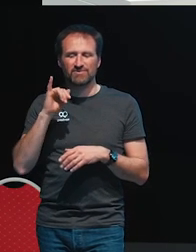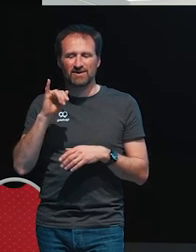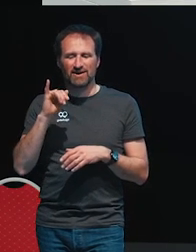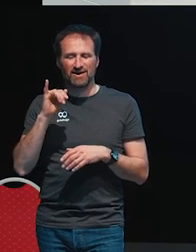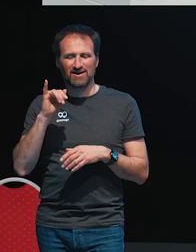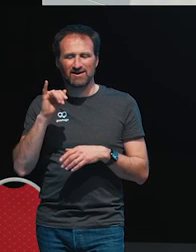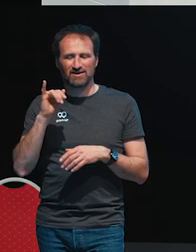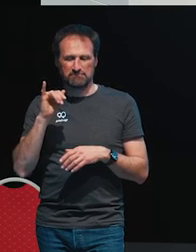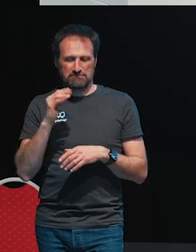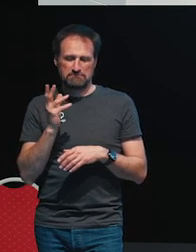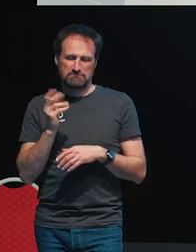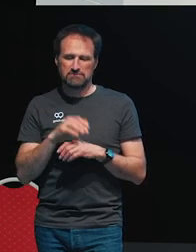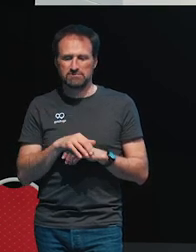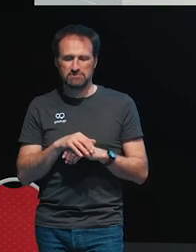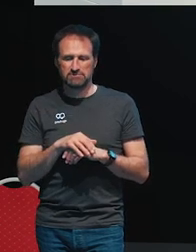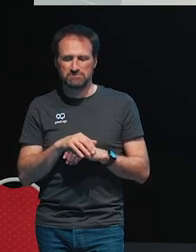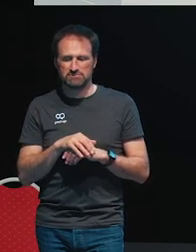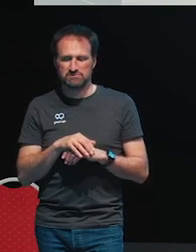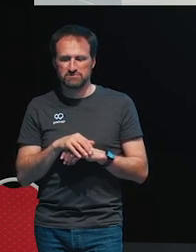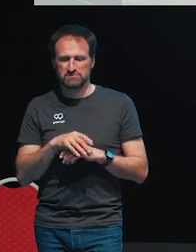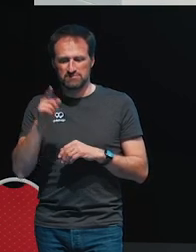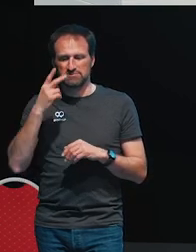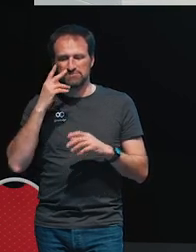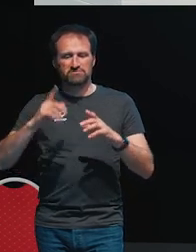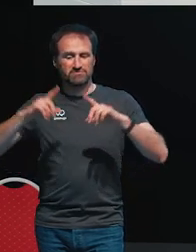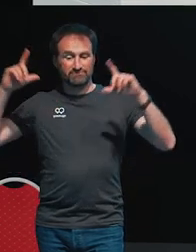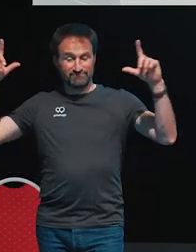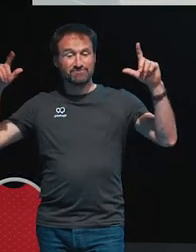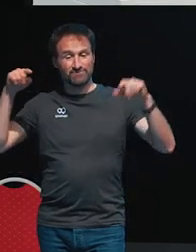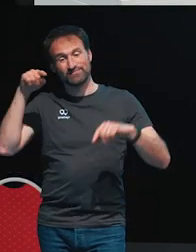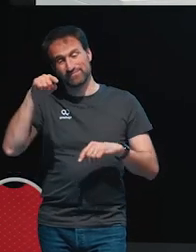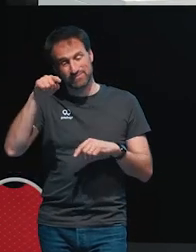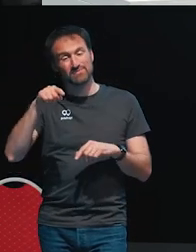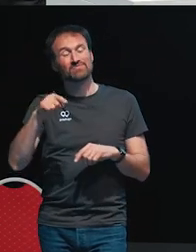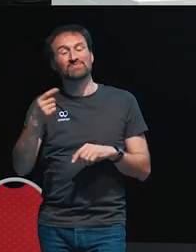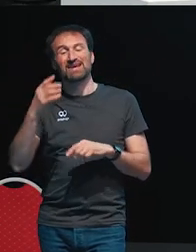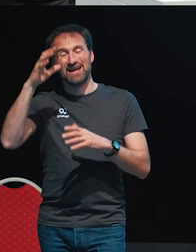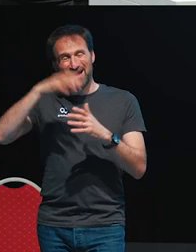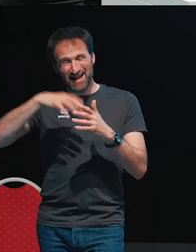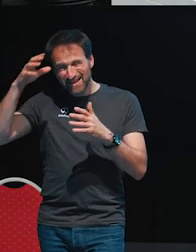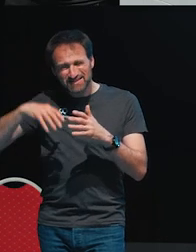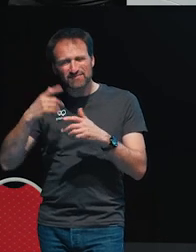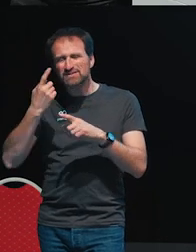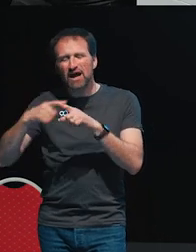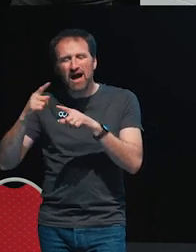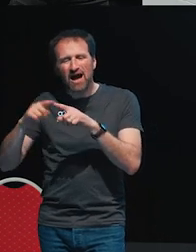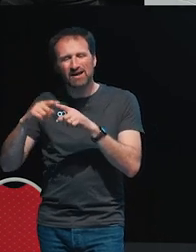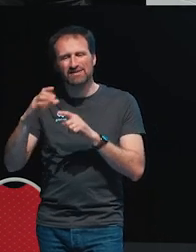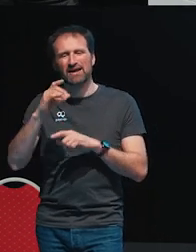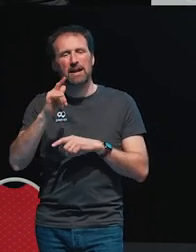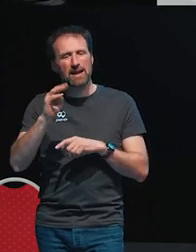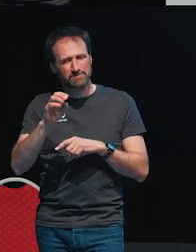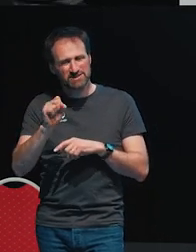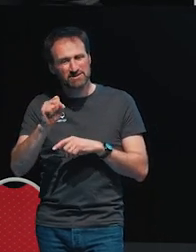back. Let me enlarge it. But basically, there's a whole list of other claims which are commonly used by